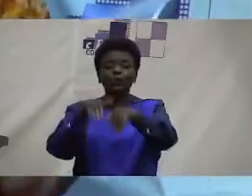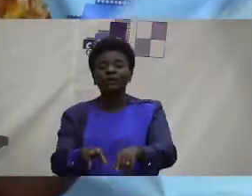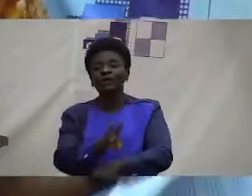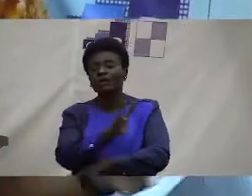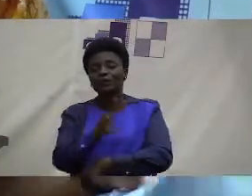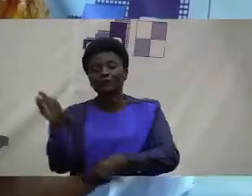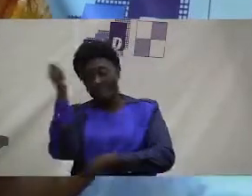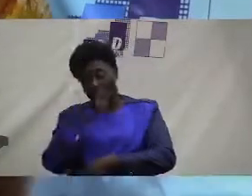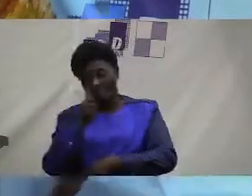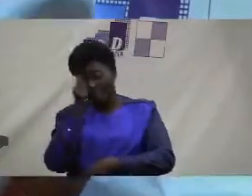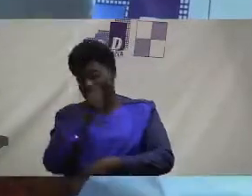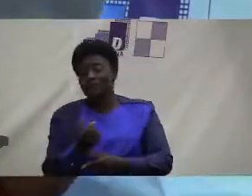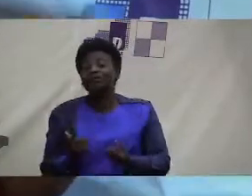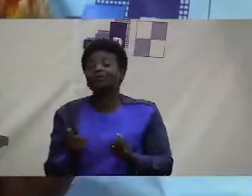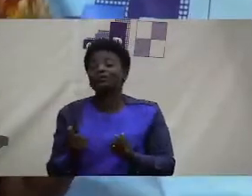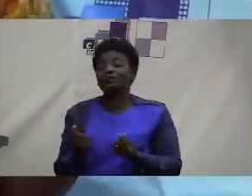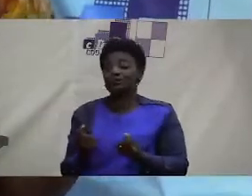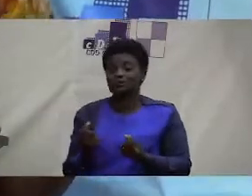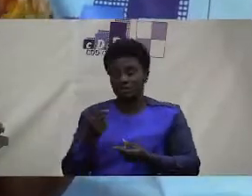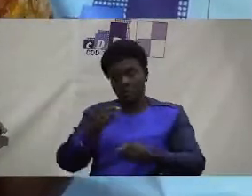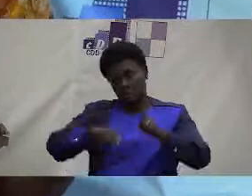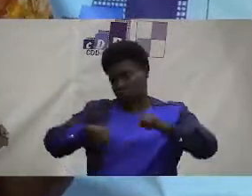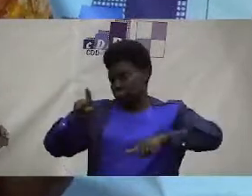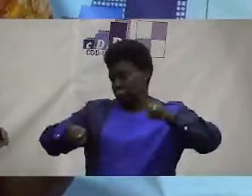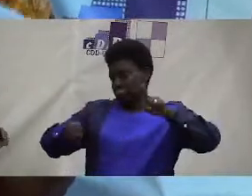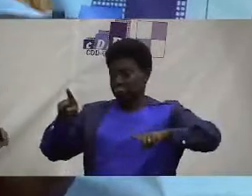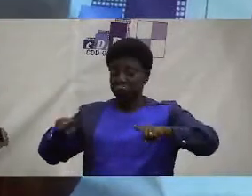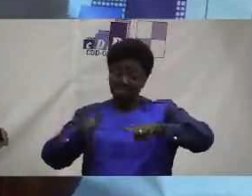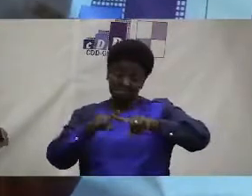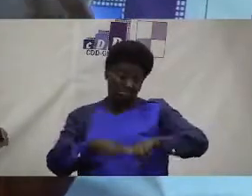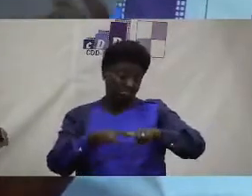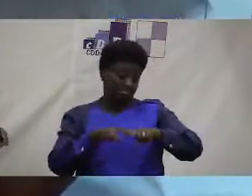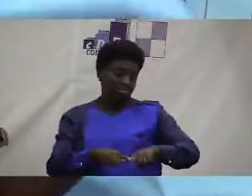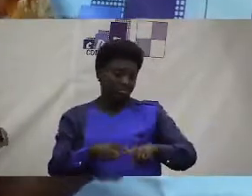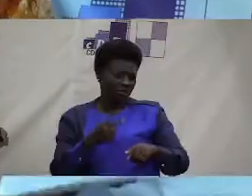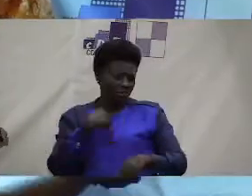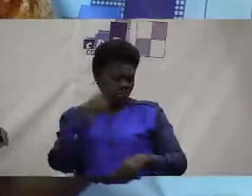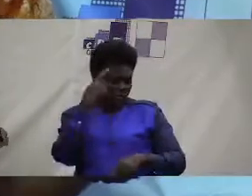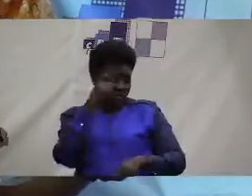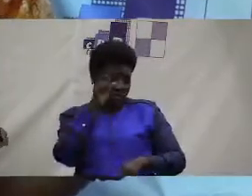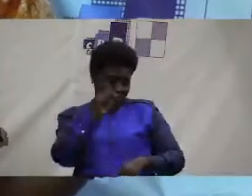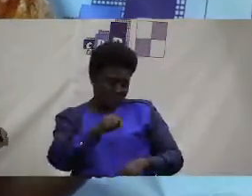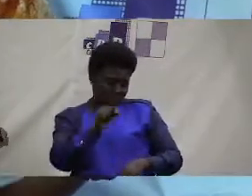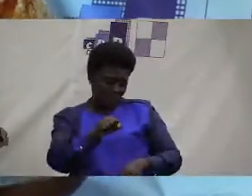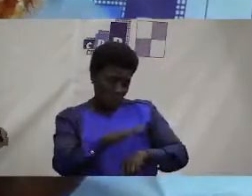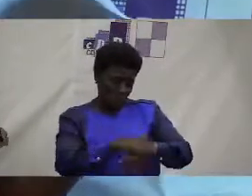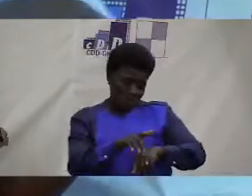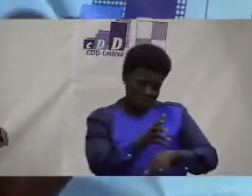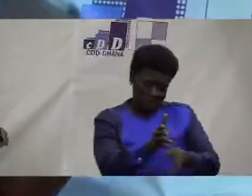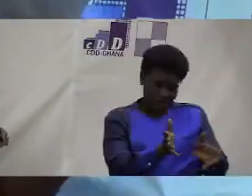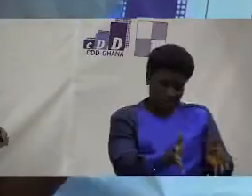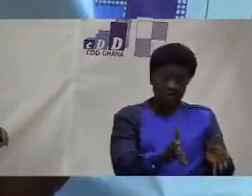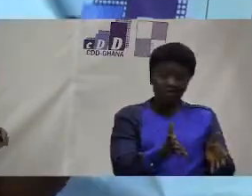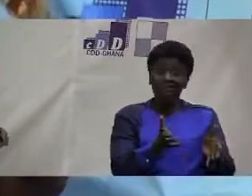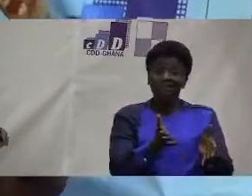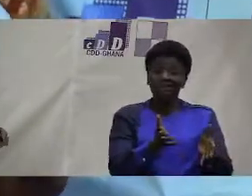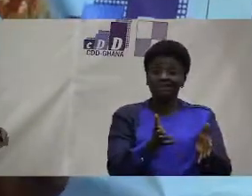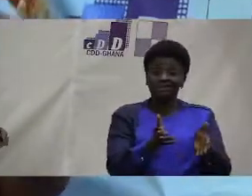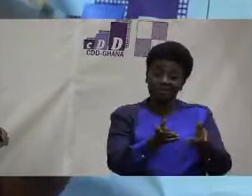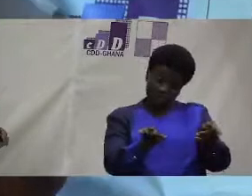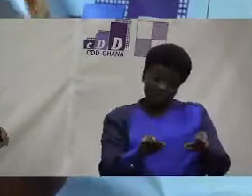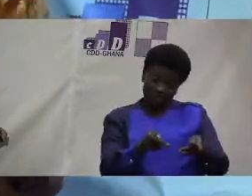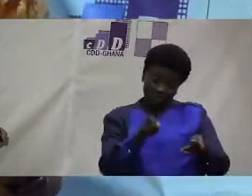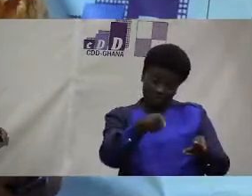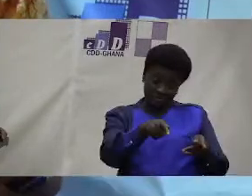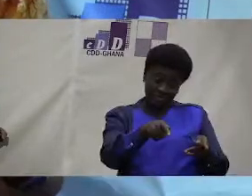of addressing it? So more and more, and I think the space has become us. And that is the disenchantment